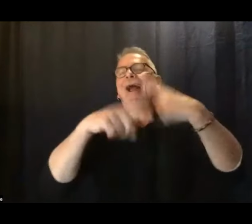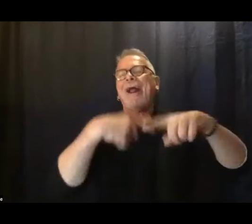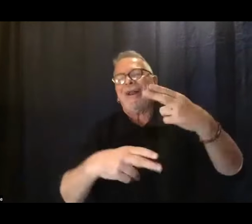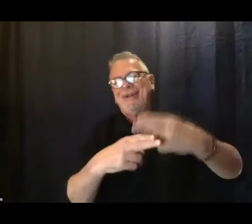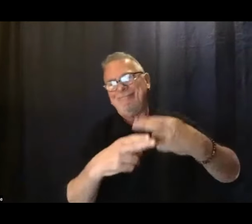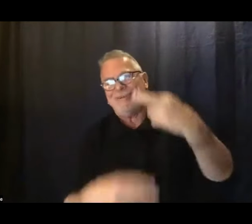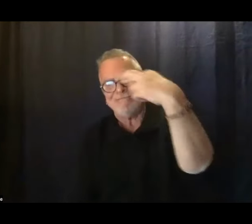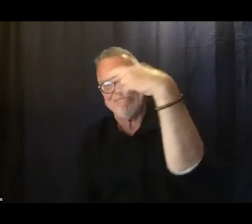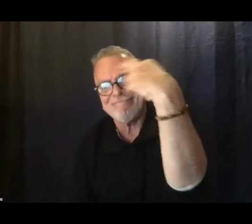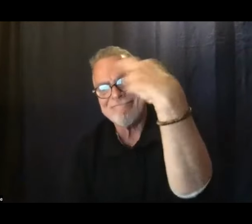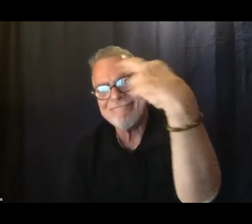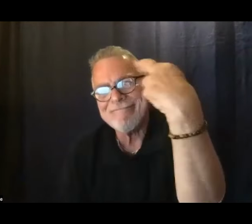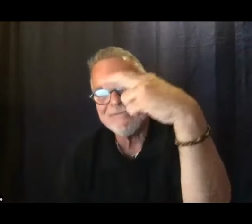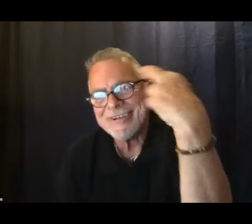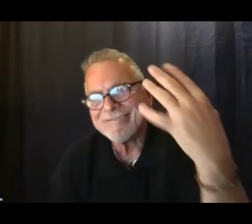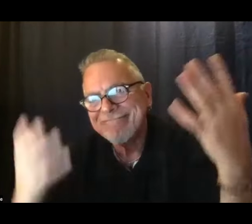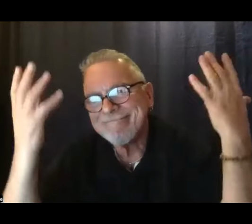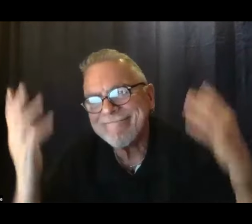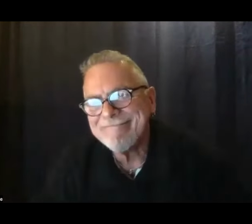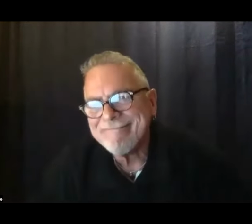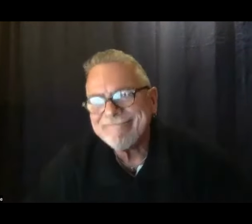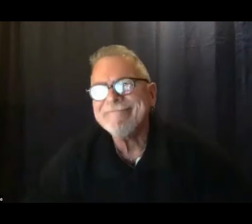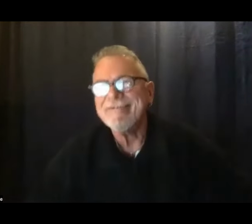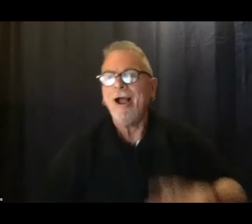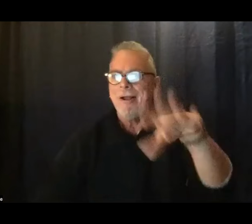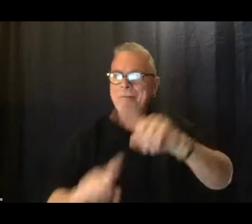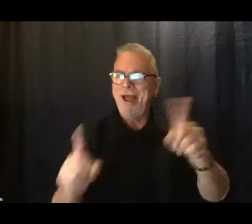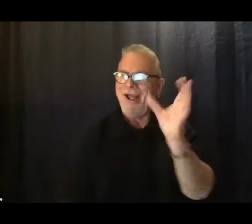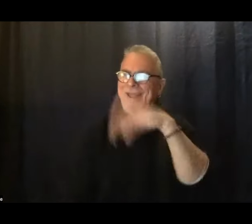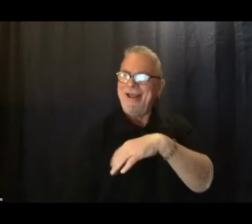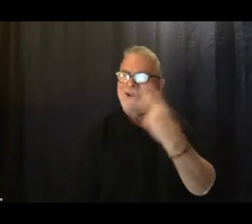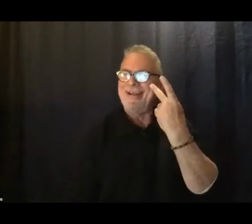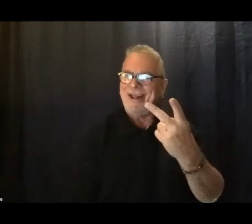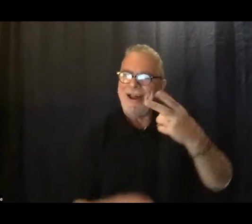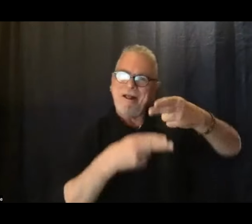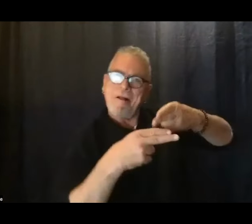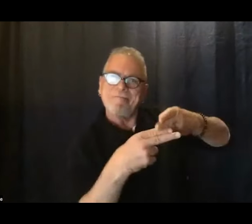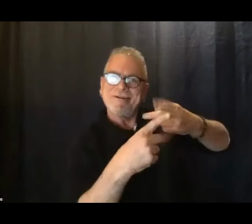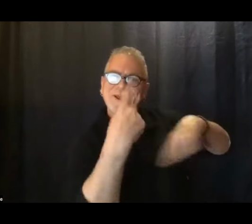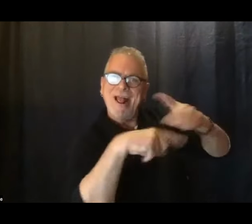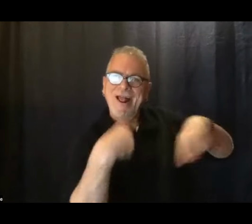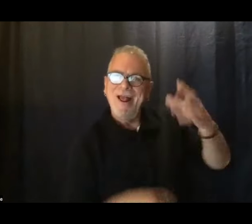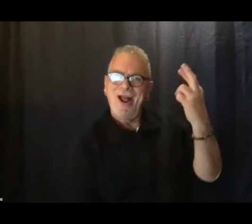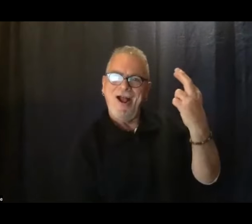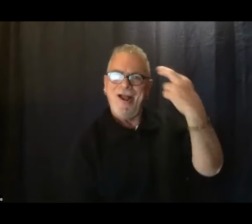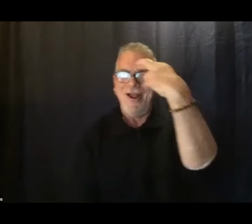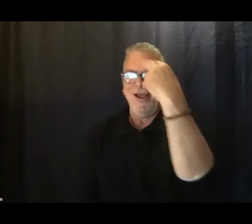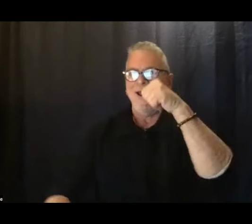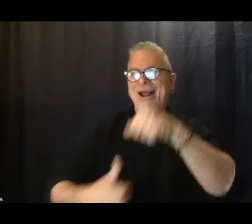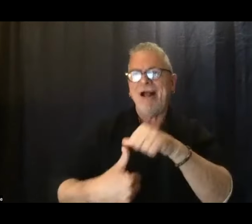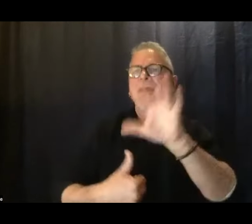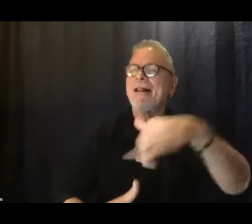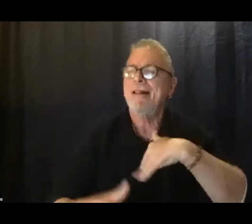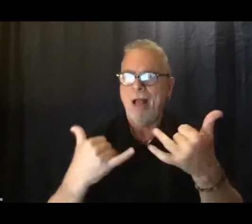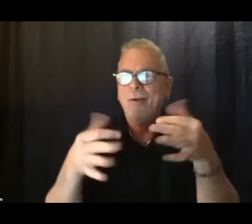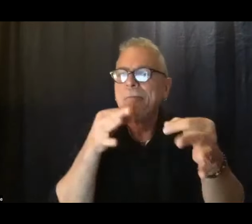between, so there's a nice two separation, but at one point there might have been a monobrow. That's all right. Anyway, that is where I got my